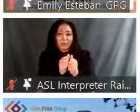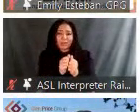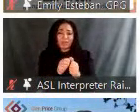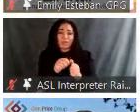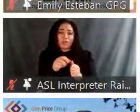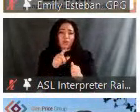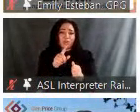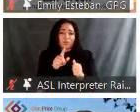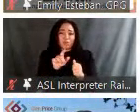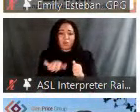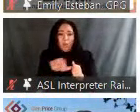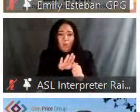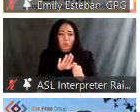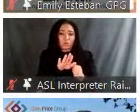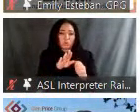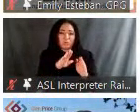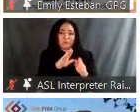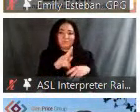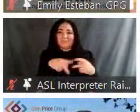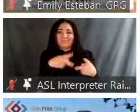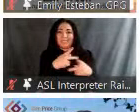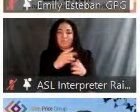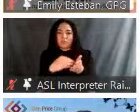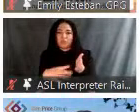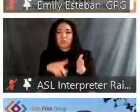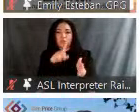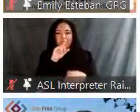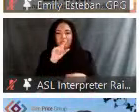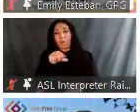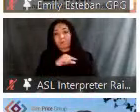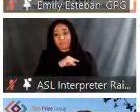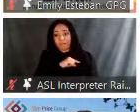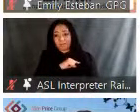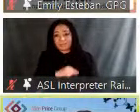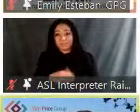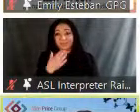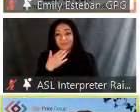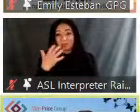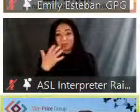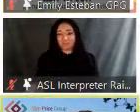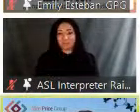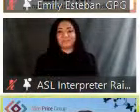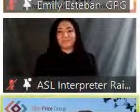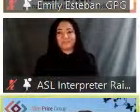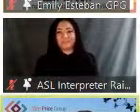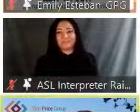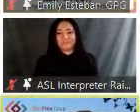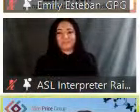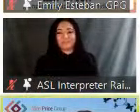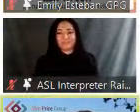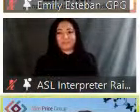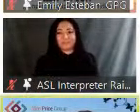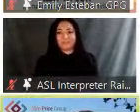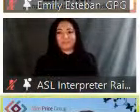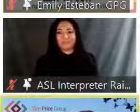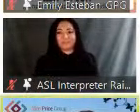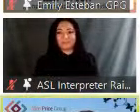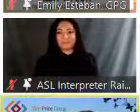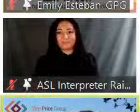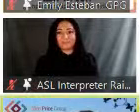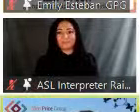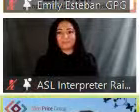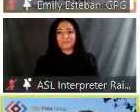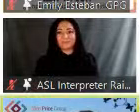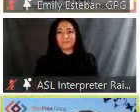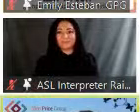are qualified. Thank you so much. Thank you so much for that important point. And I think that lifts